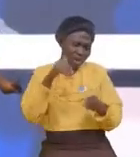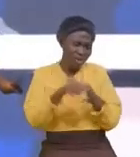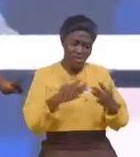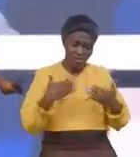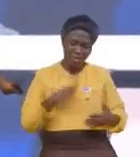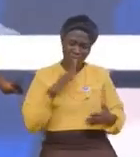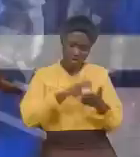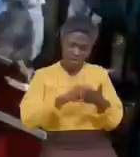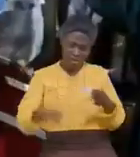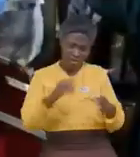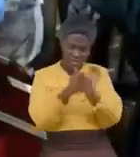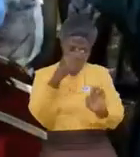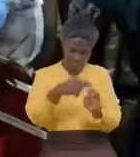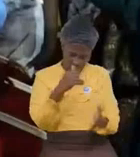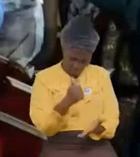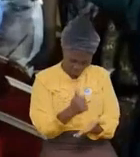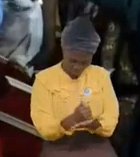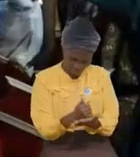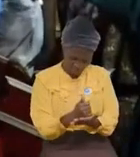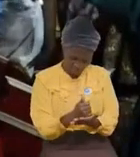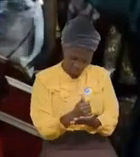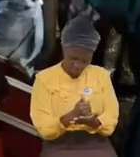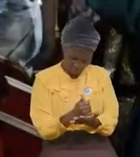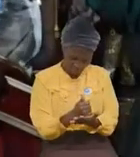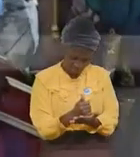in Jesus' name.